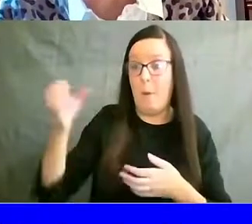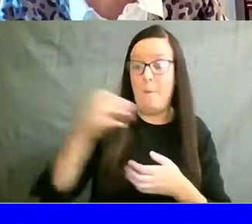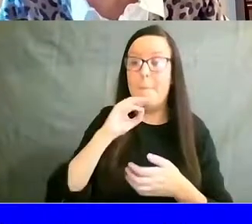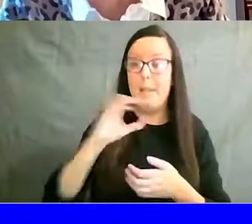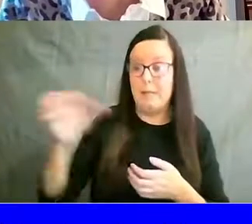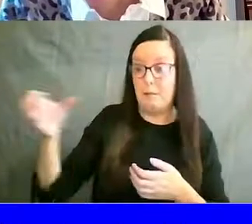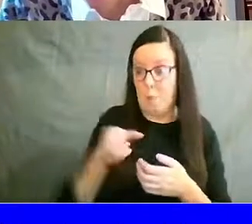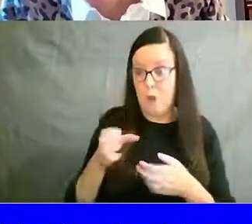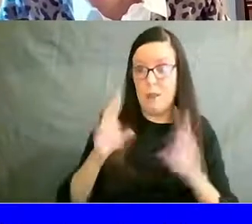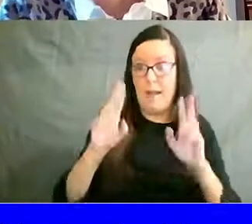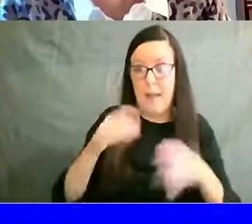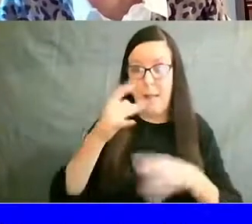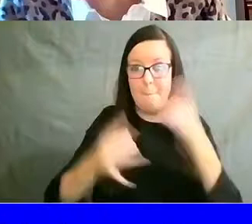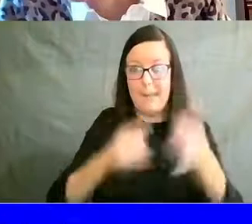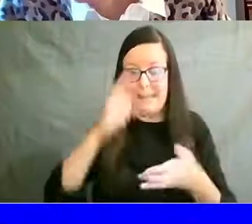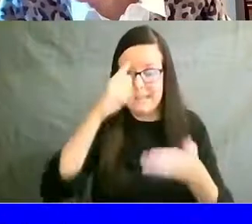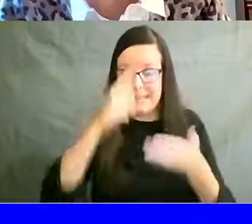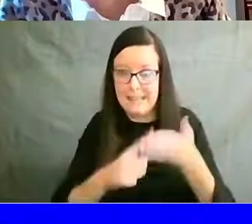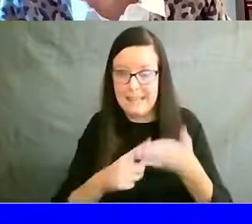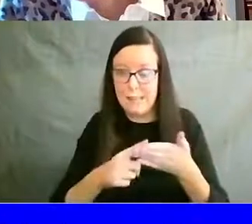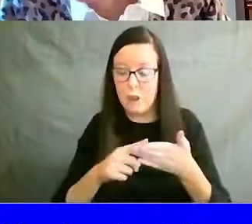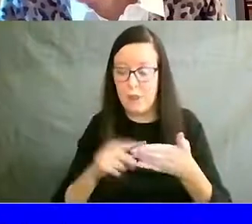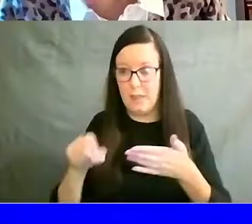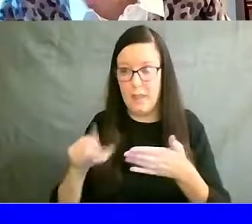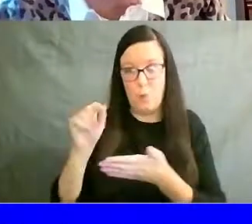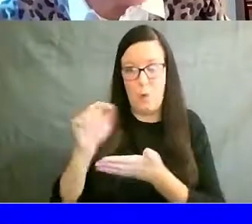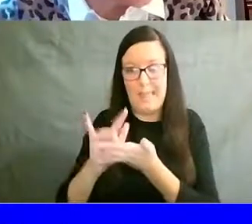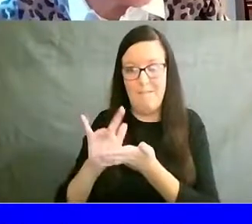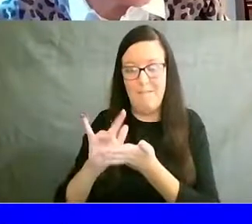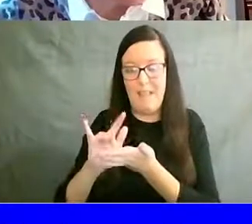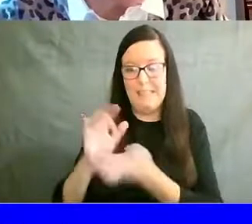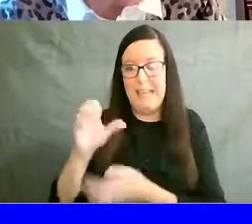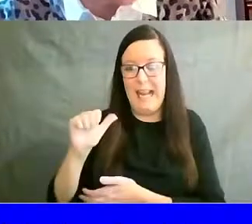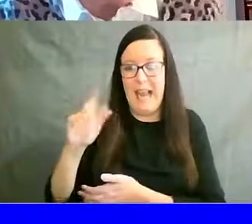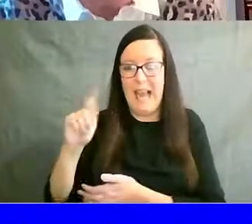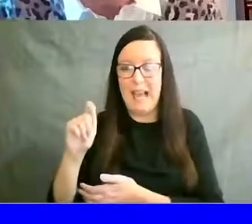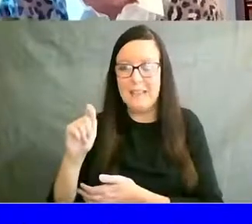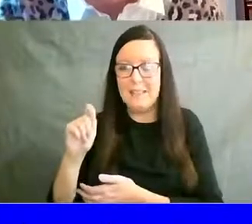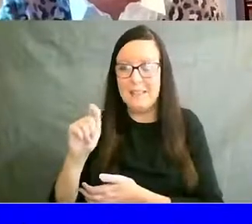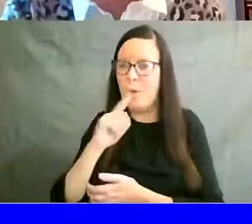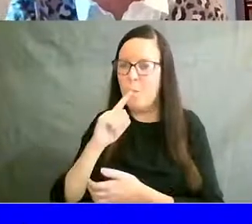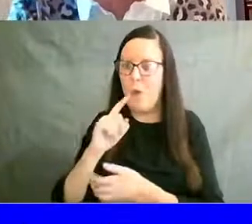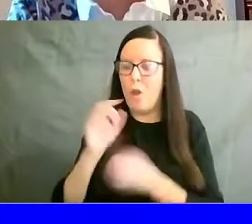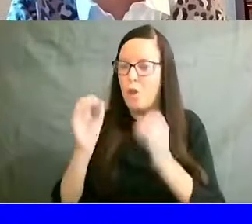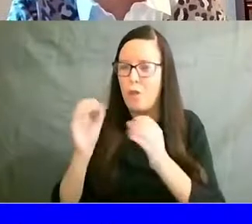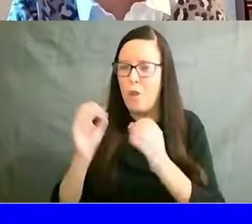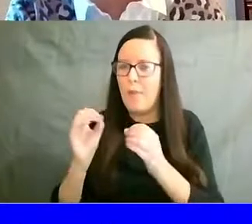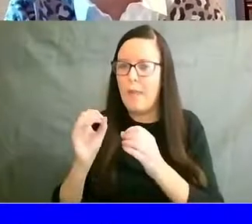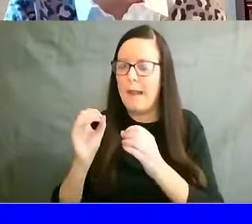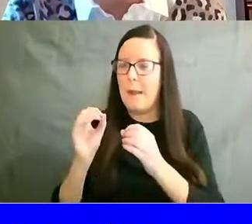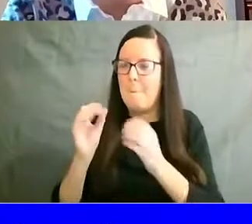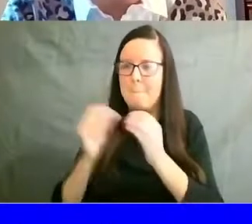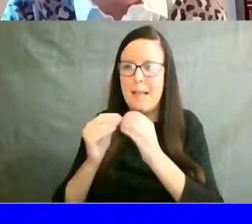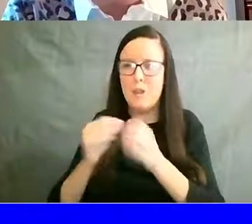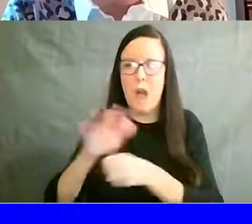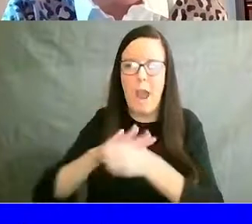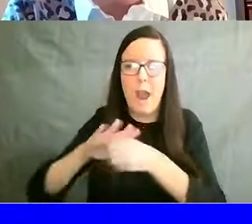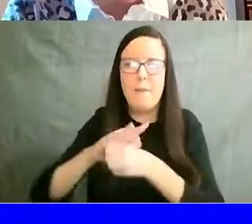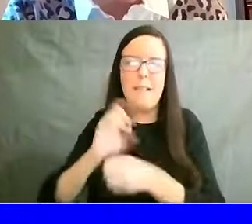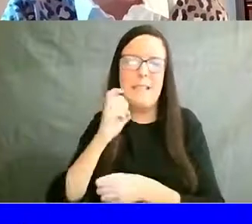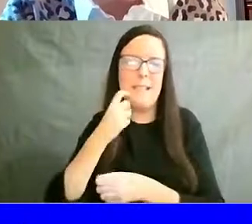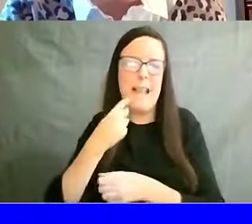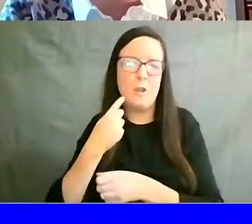consent under the 15 Act don't have a role when it comes to the area of sexual relations. Section 21 of